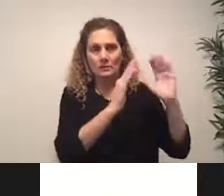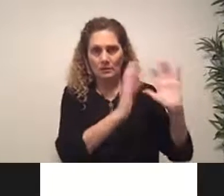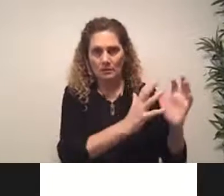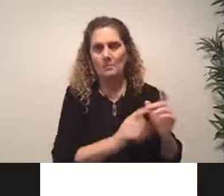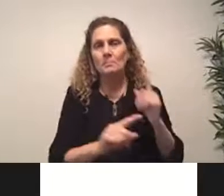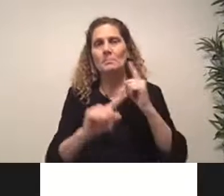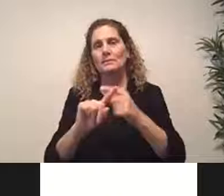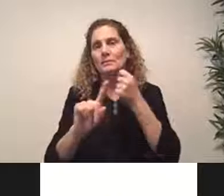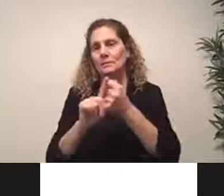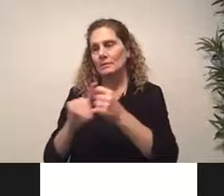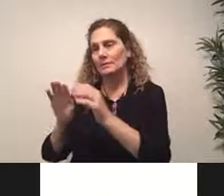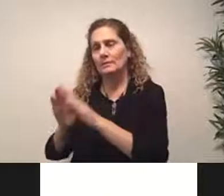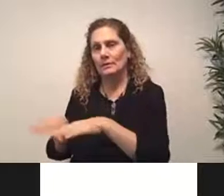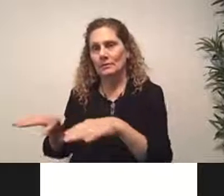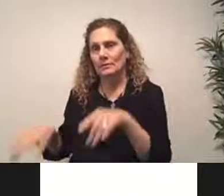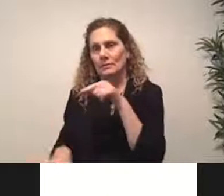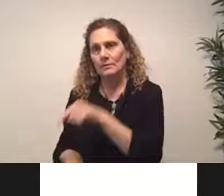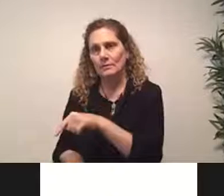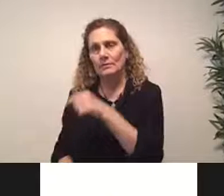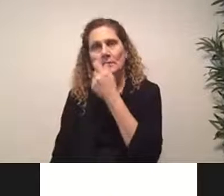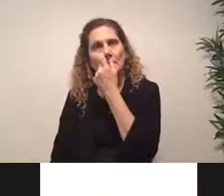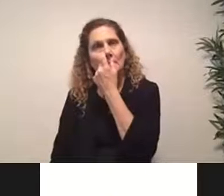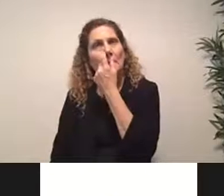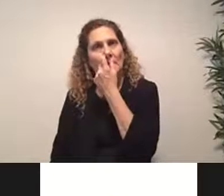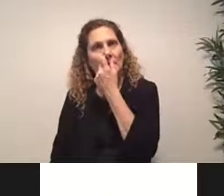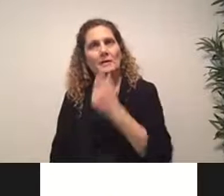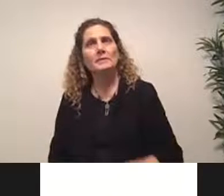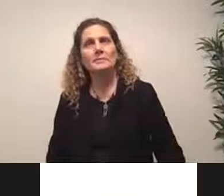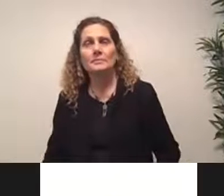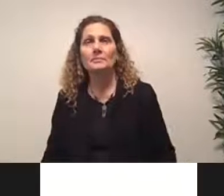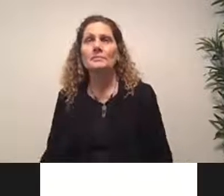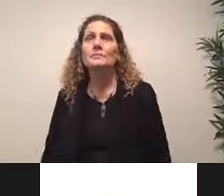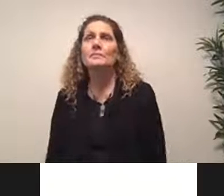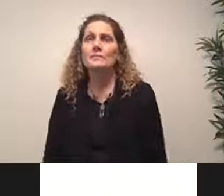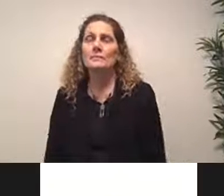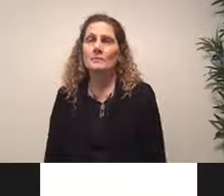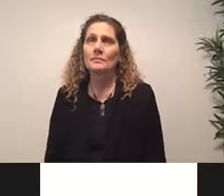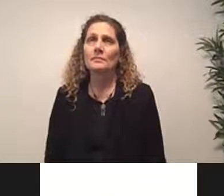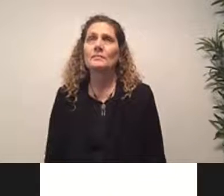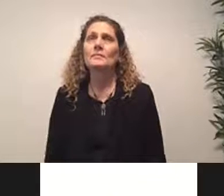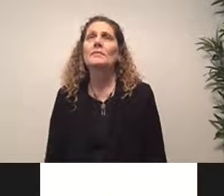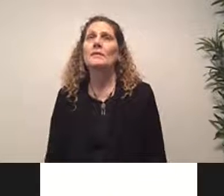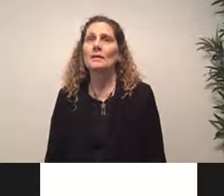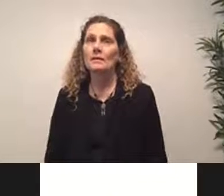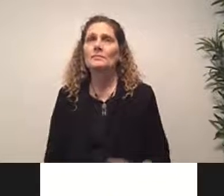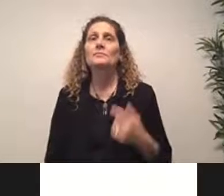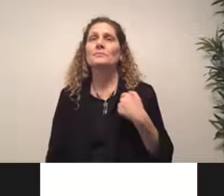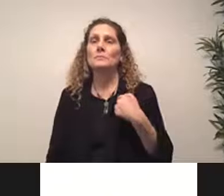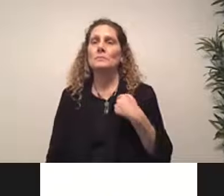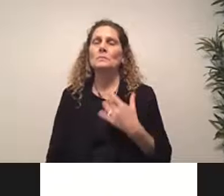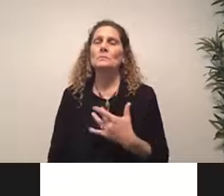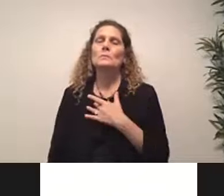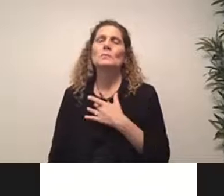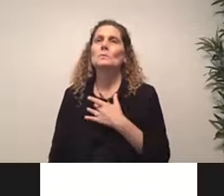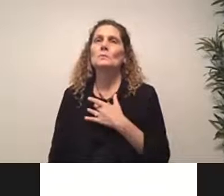COVID-19 deaths are alarming, and this is a trend that began in late October and really continues to present day. As we've talked before, deaths